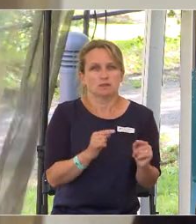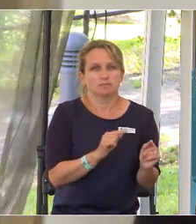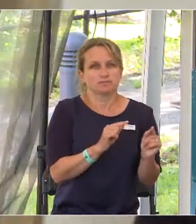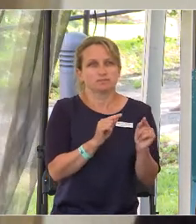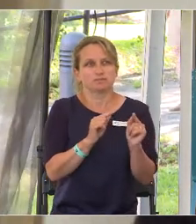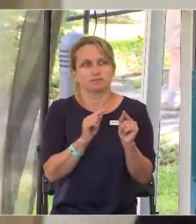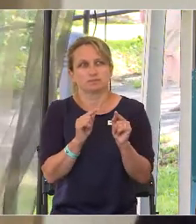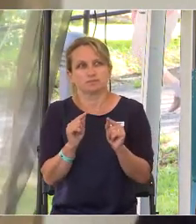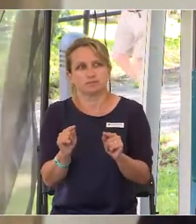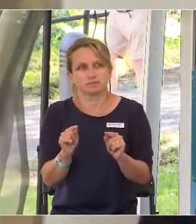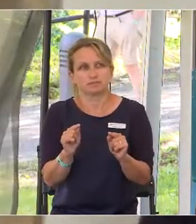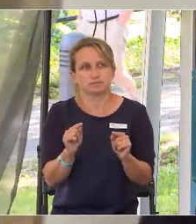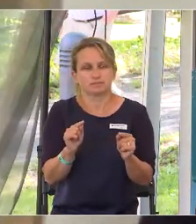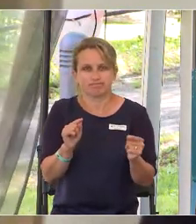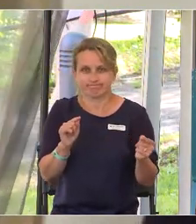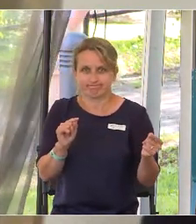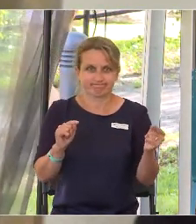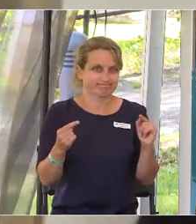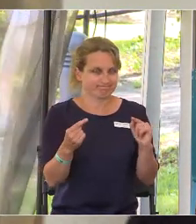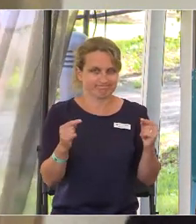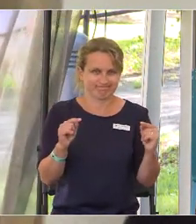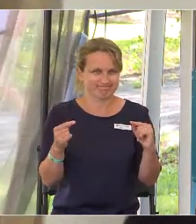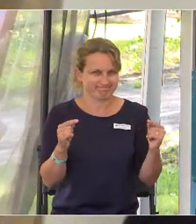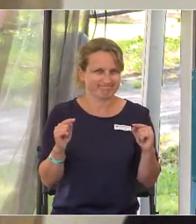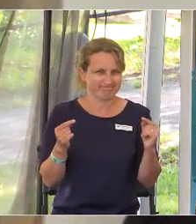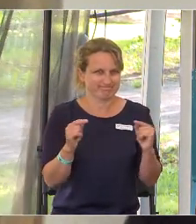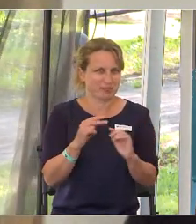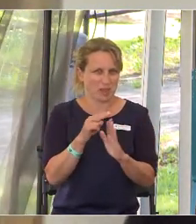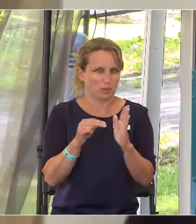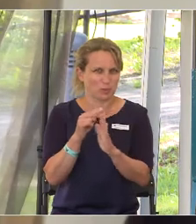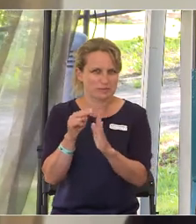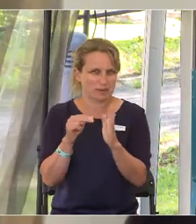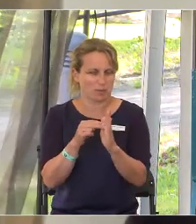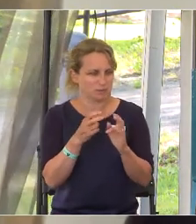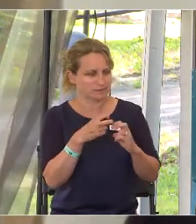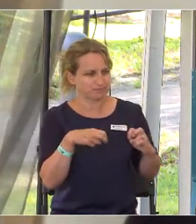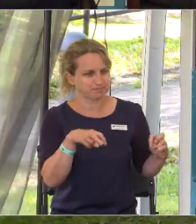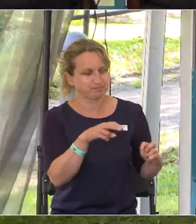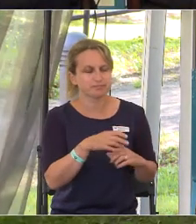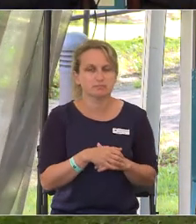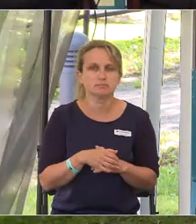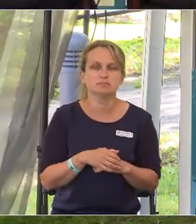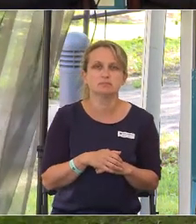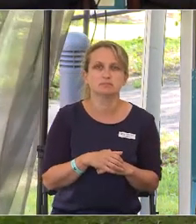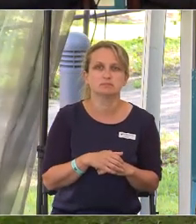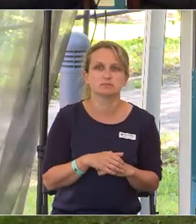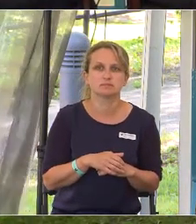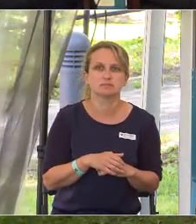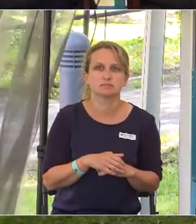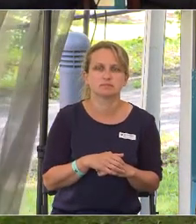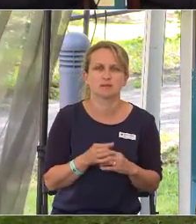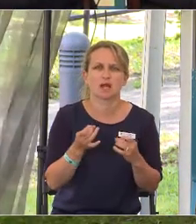Sort of a controversial issue of my own, with the whole panel to ask, just